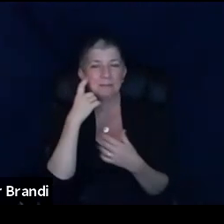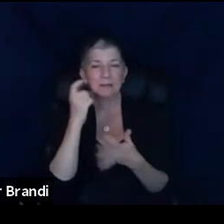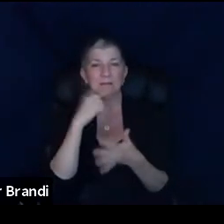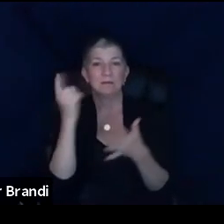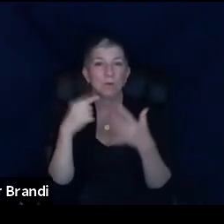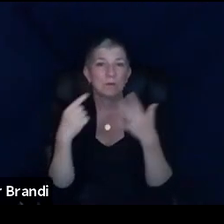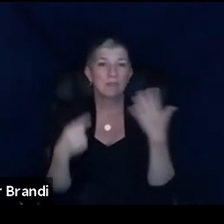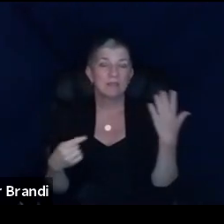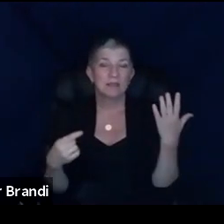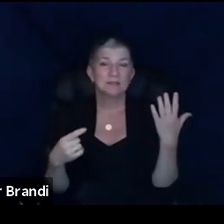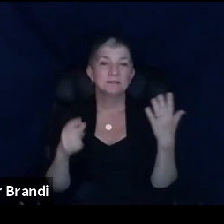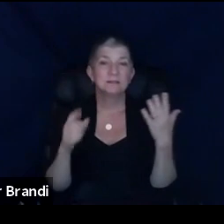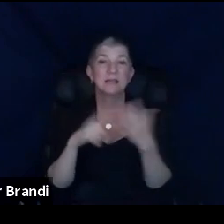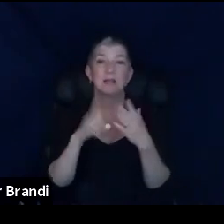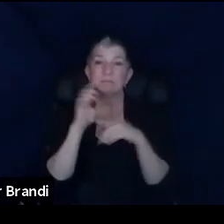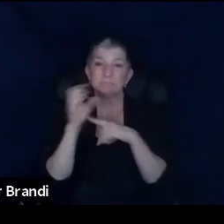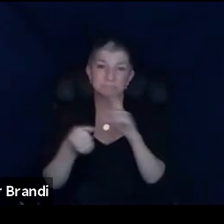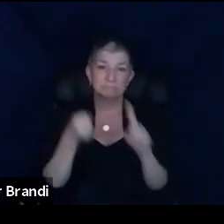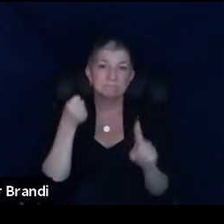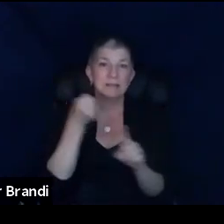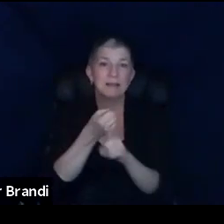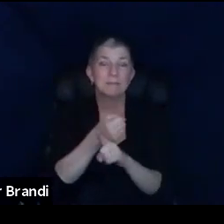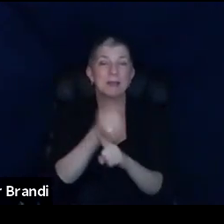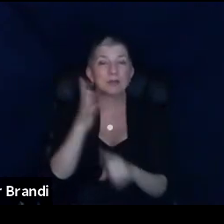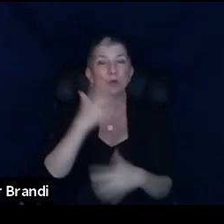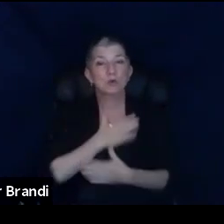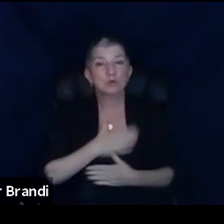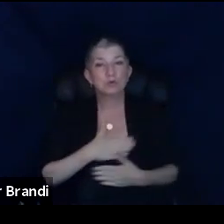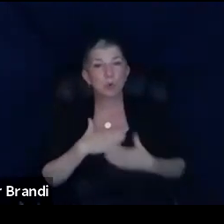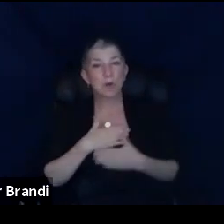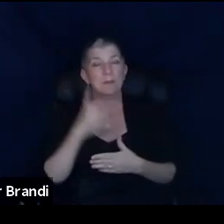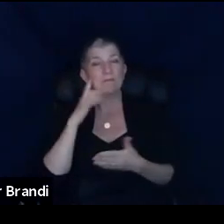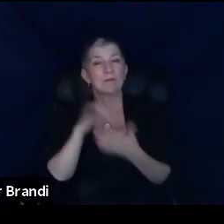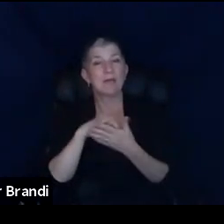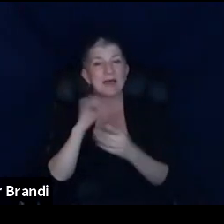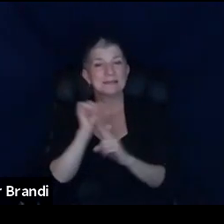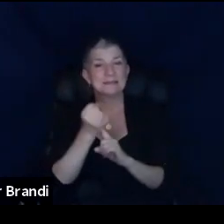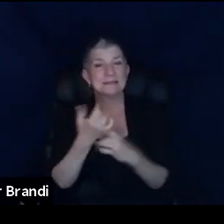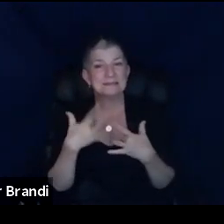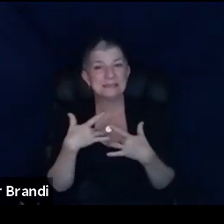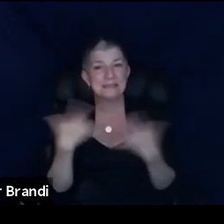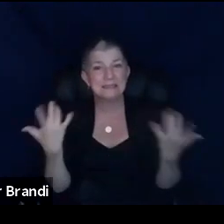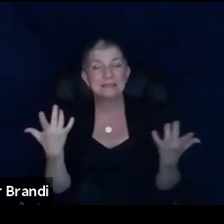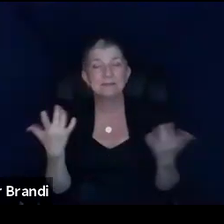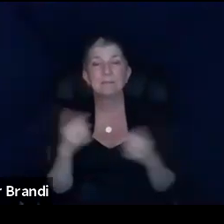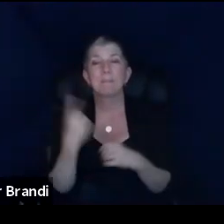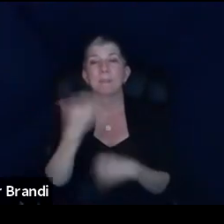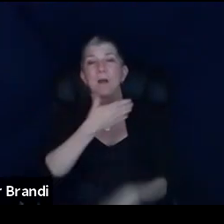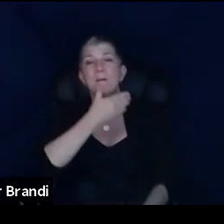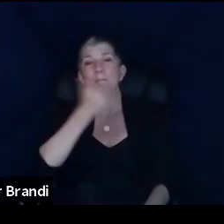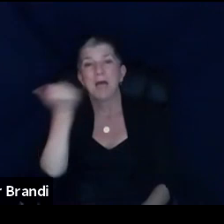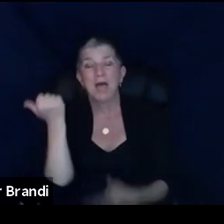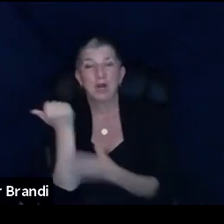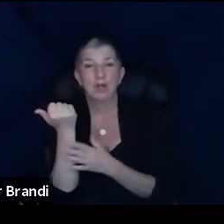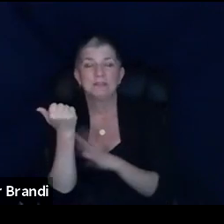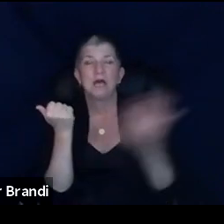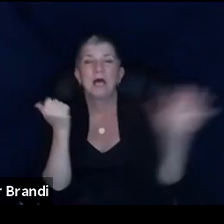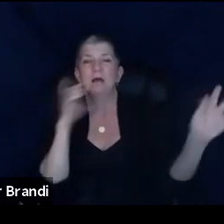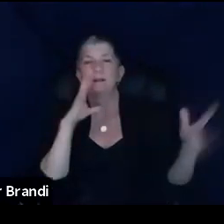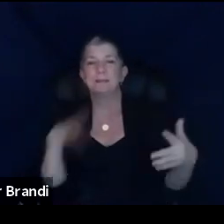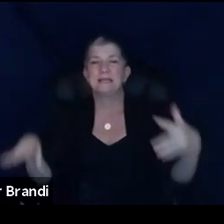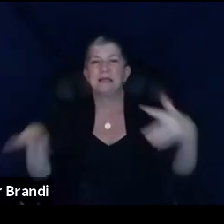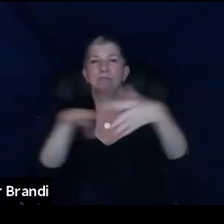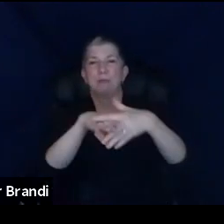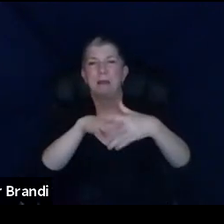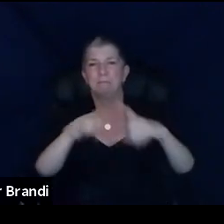that can significantly impact your enjoyment in a scene. And it's always better to just go, let me take a break here and